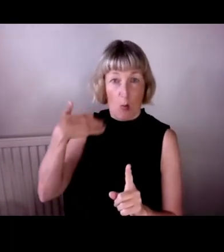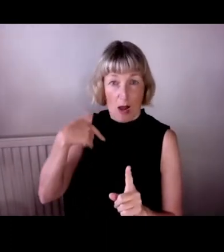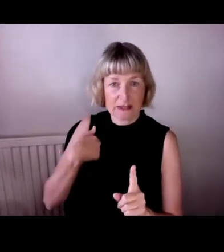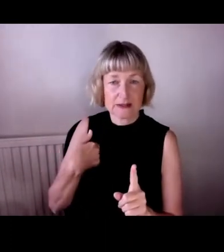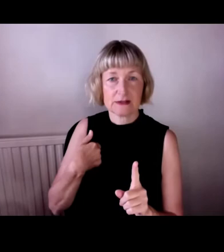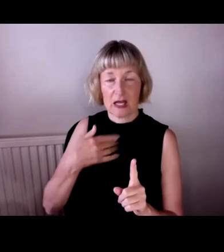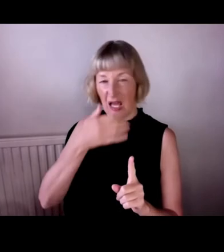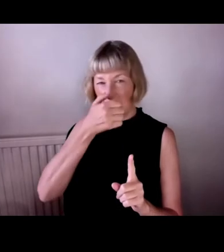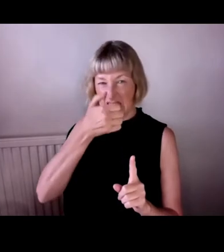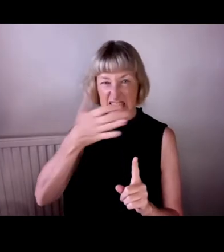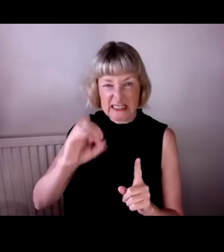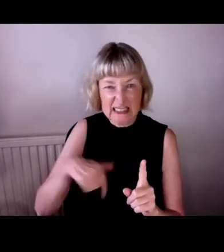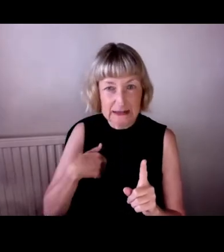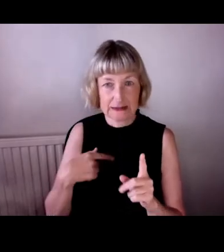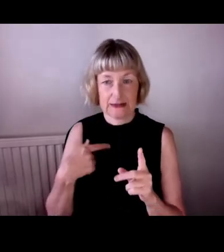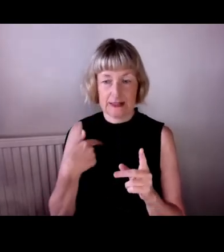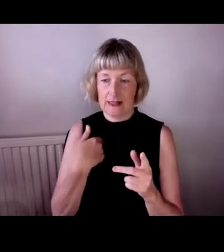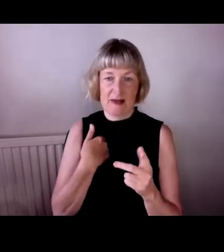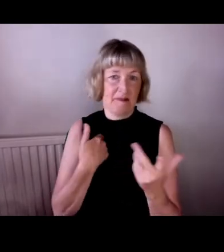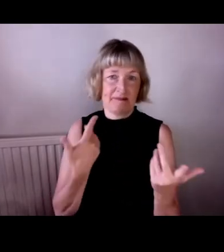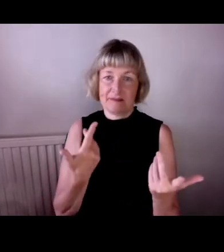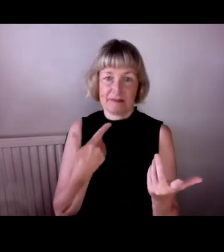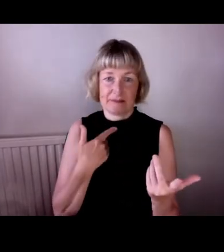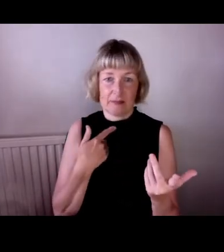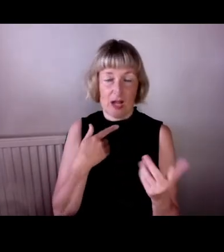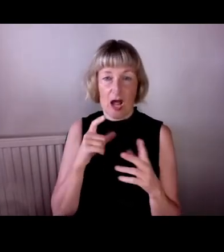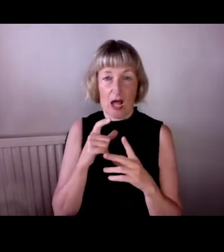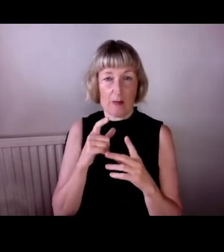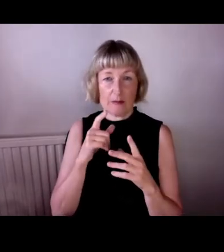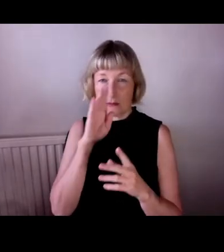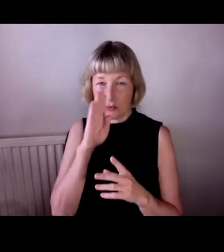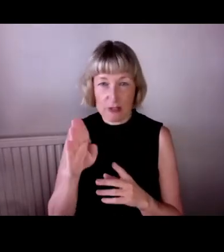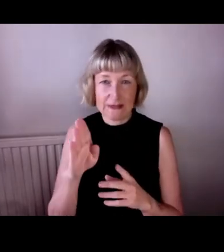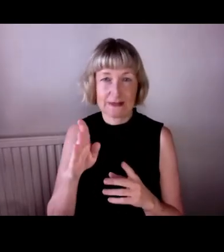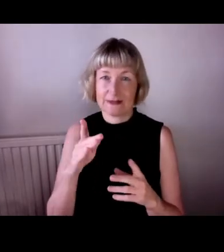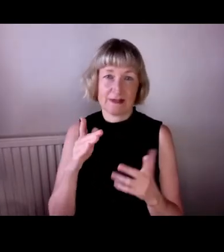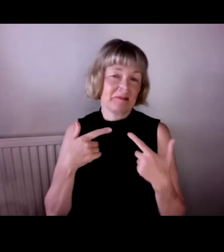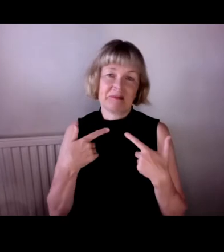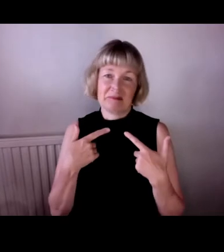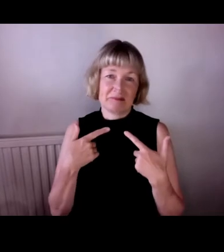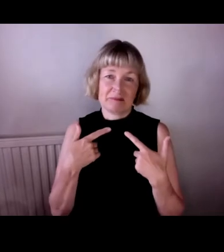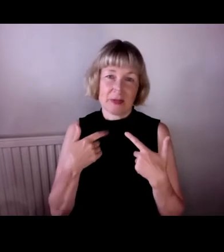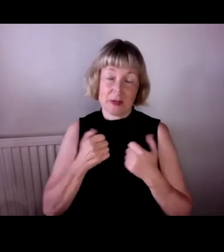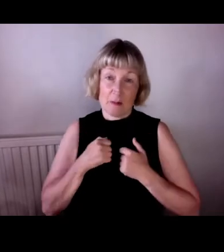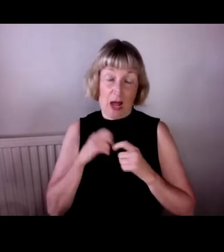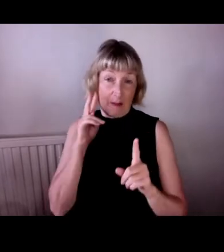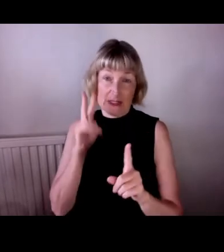in my 60s, I am cishet. So I have a very different kind of